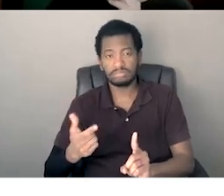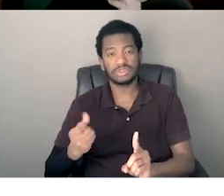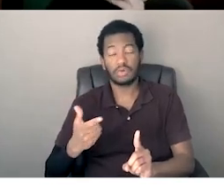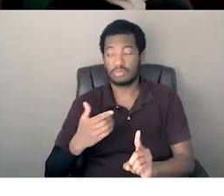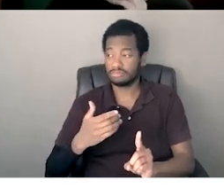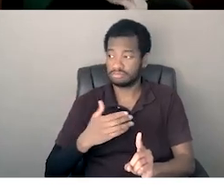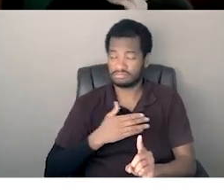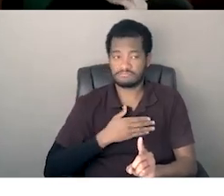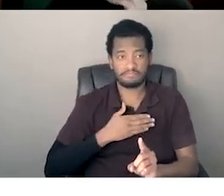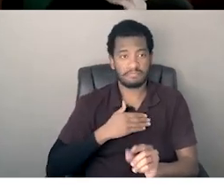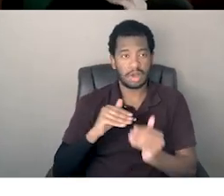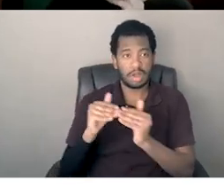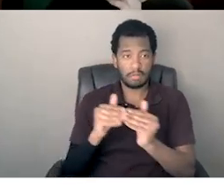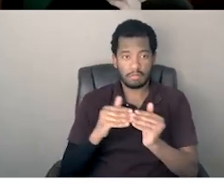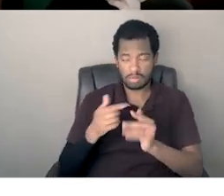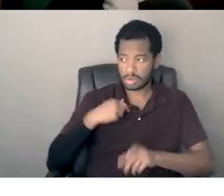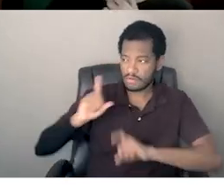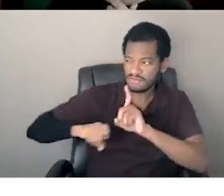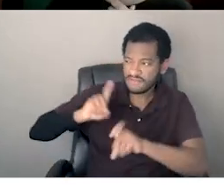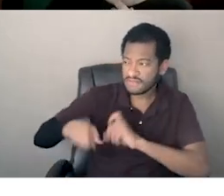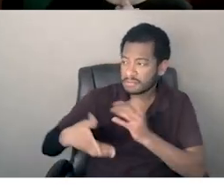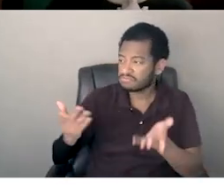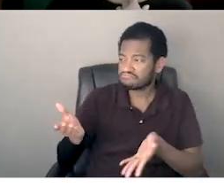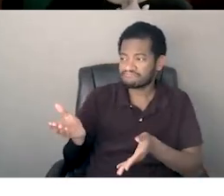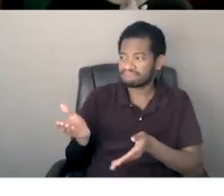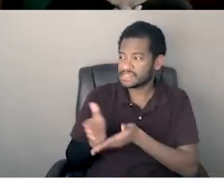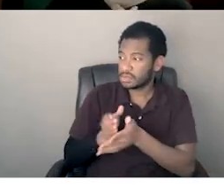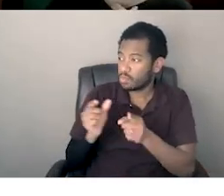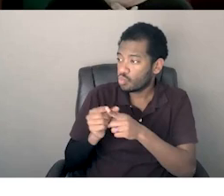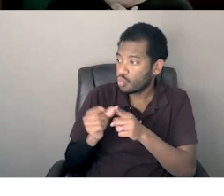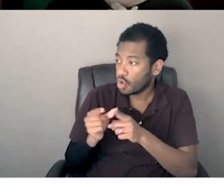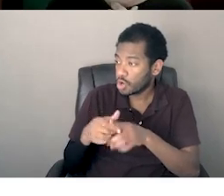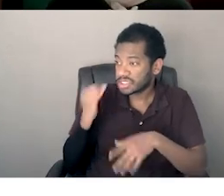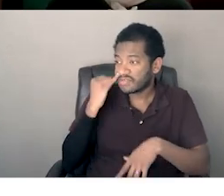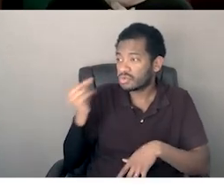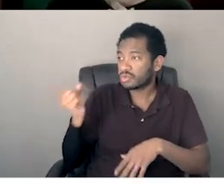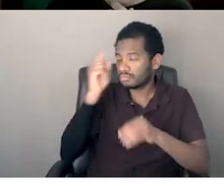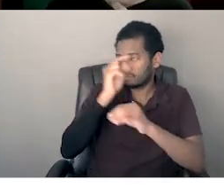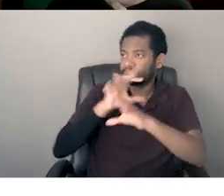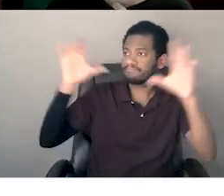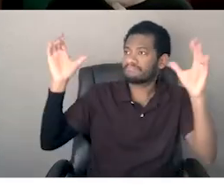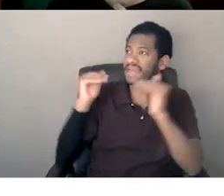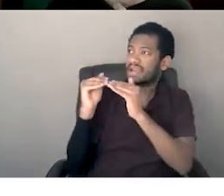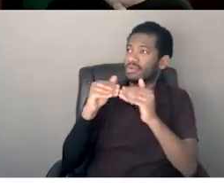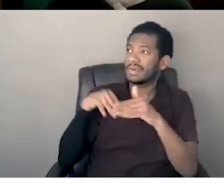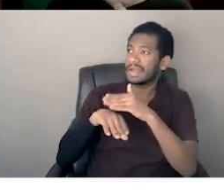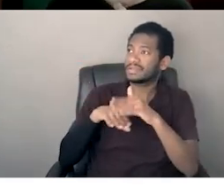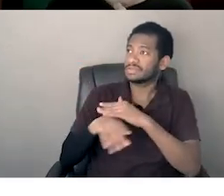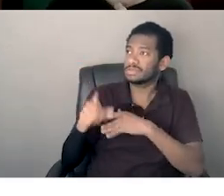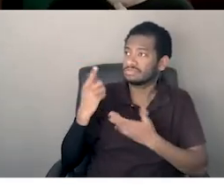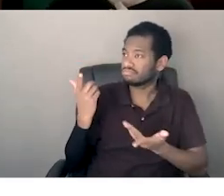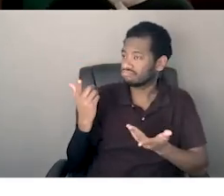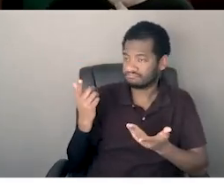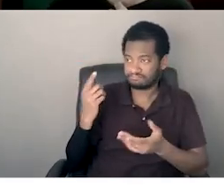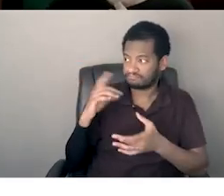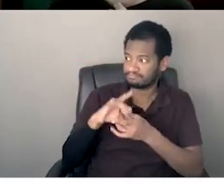come to mind when you think about an equitable access to well-being as a design principle. And these are some words that came to